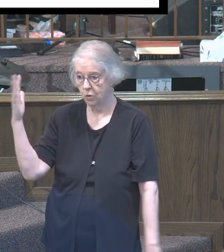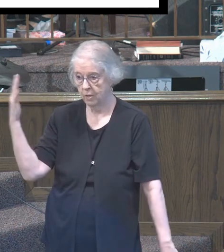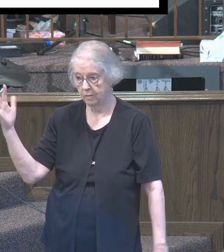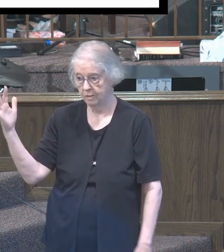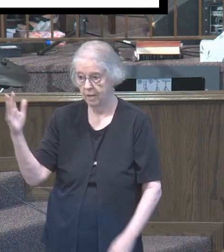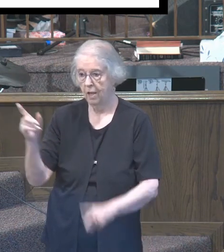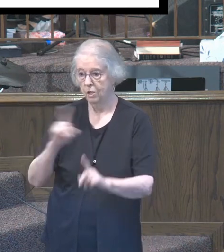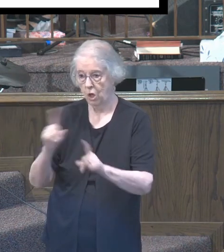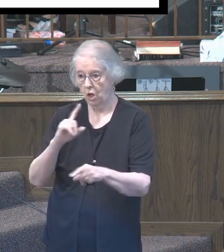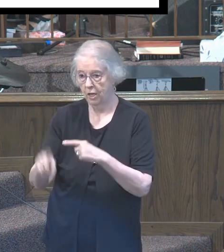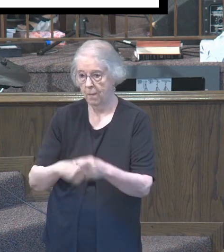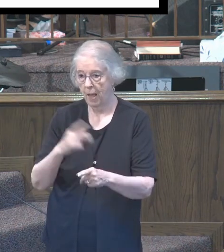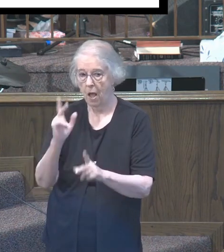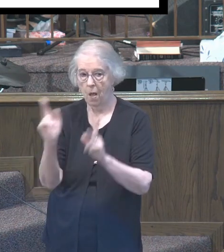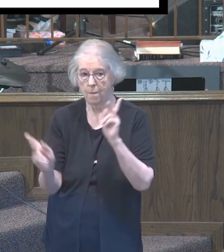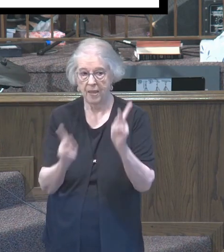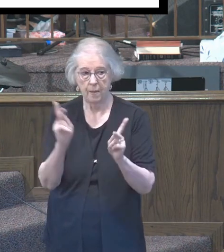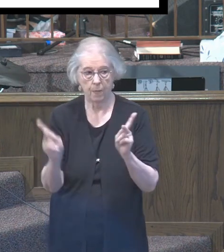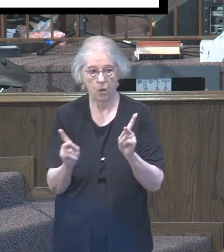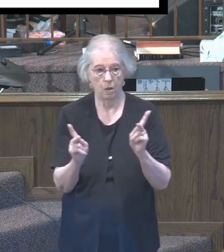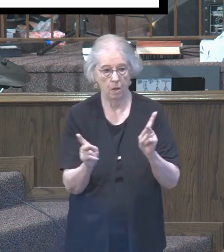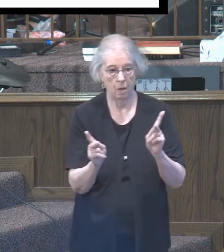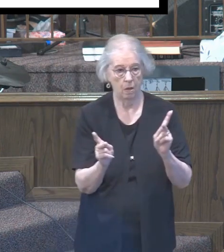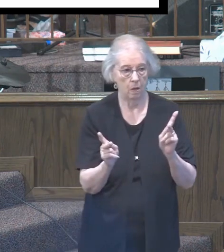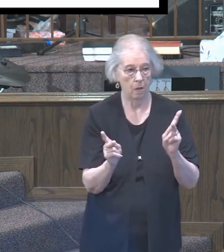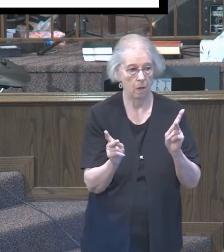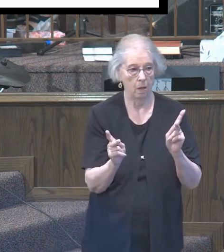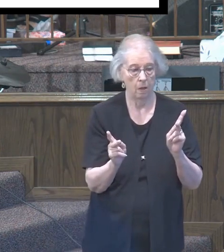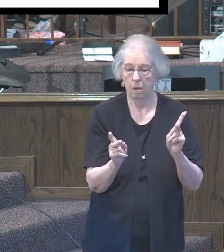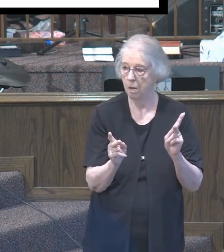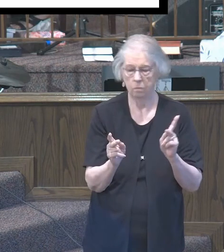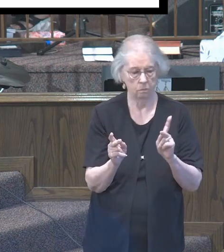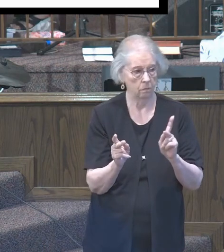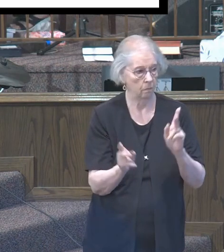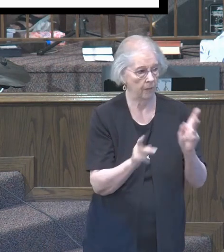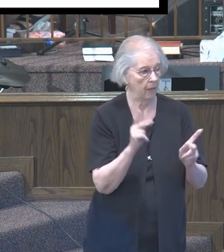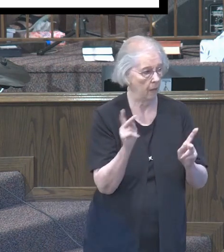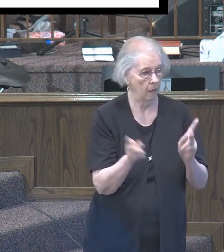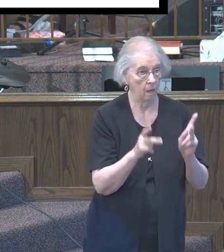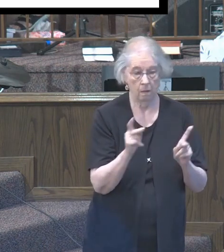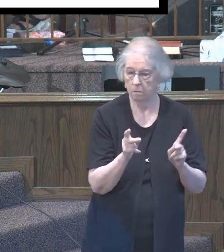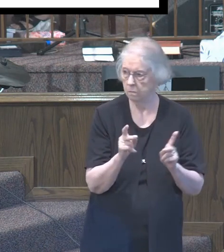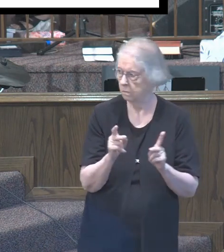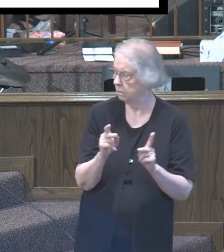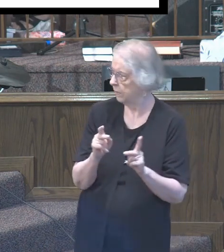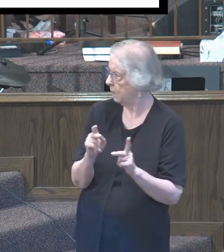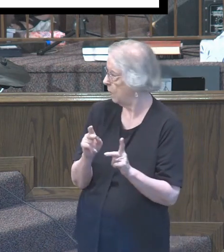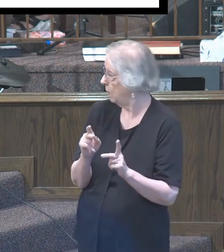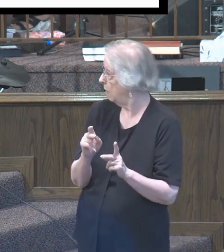These words I speak to you are not incidental additions to your life, homeowner improvements to your standard of